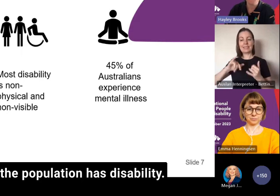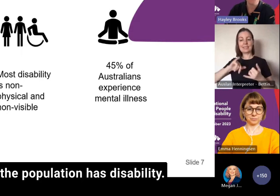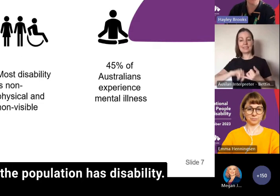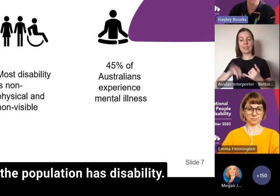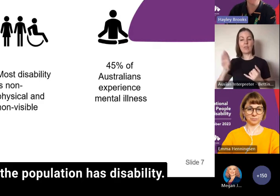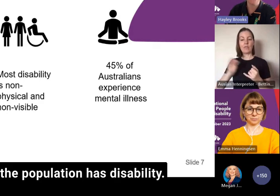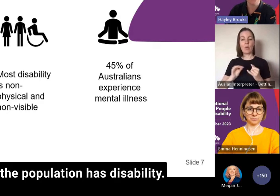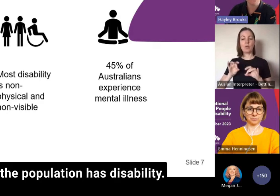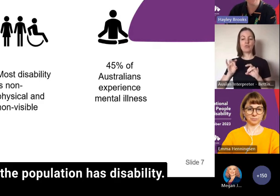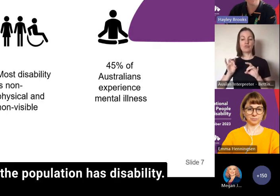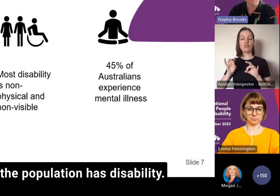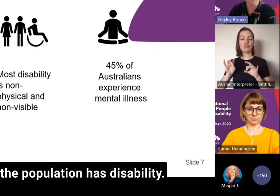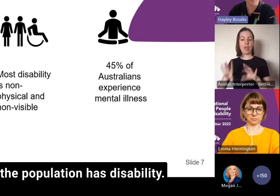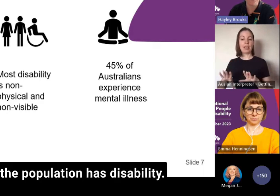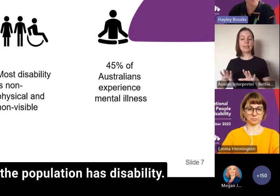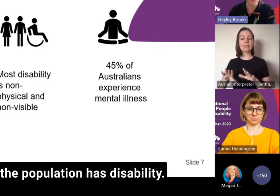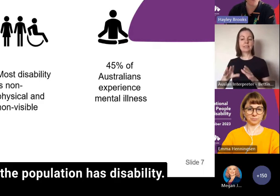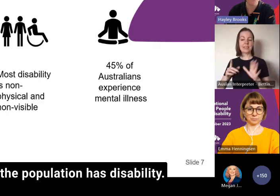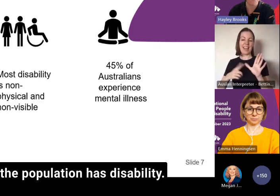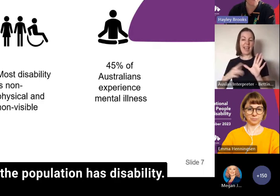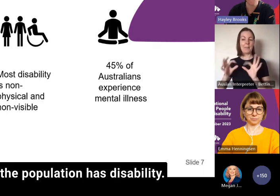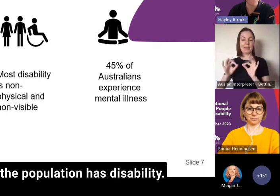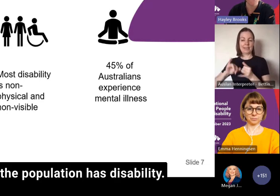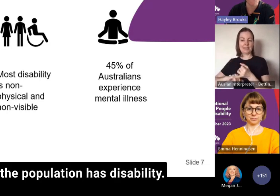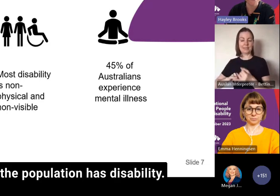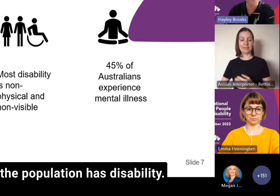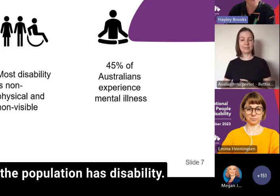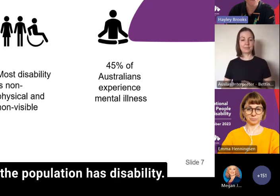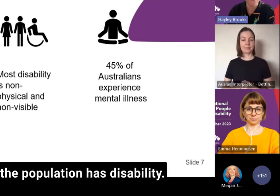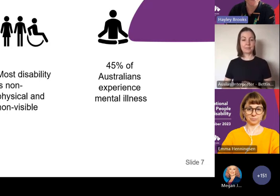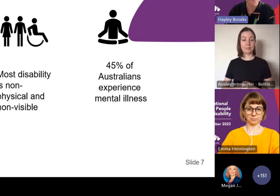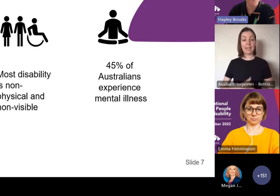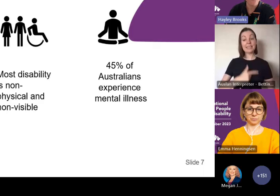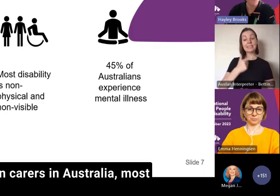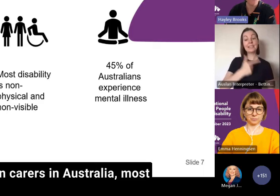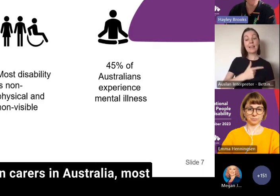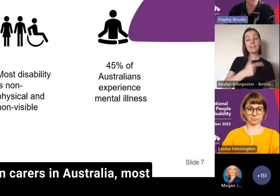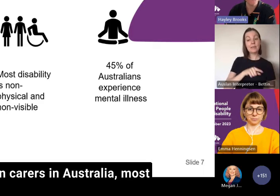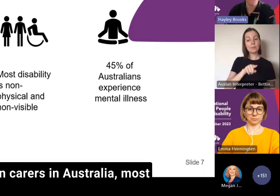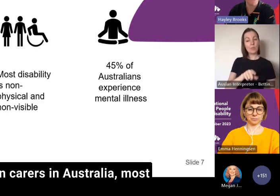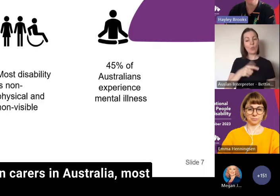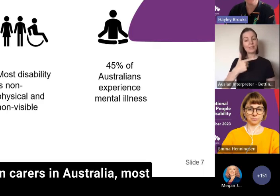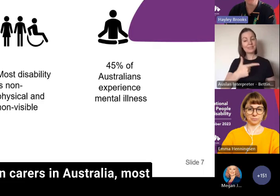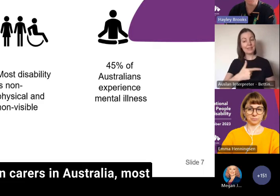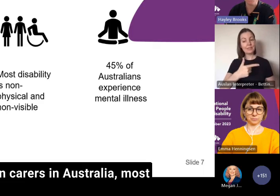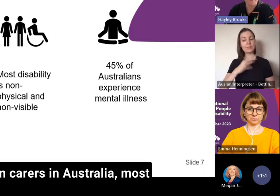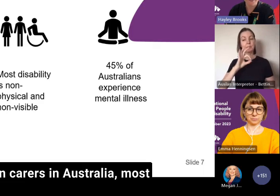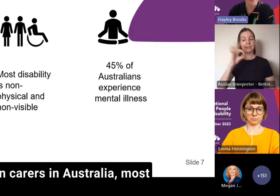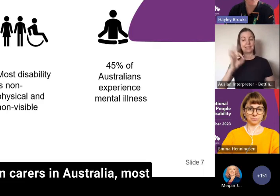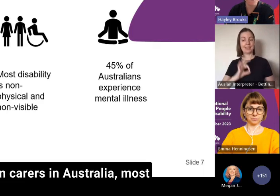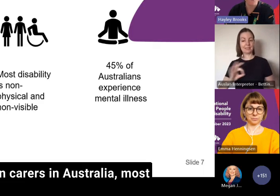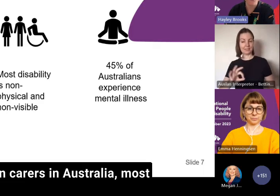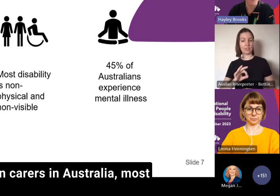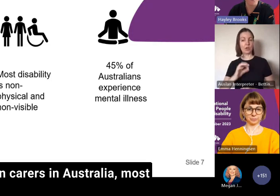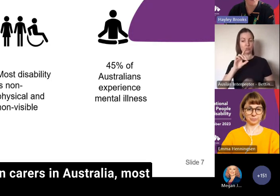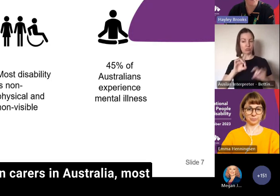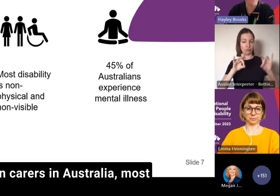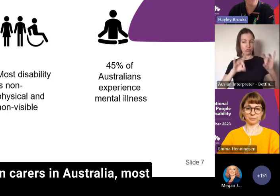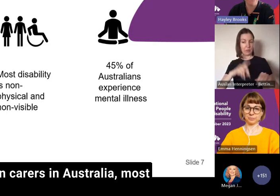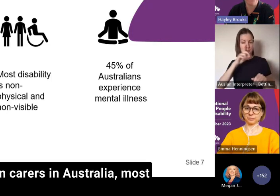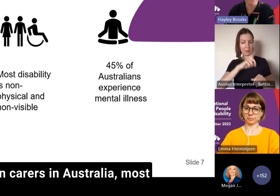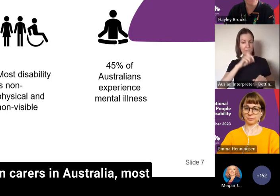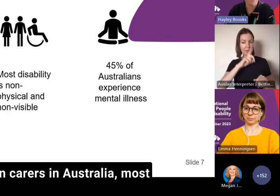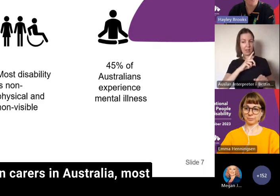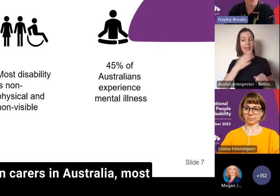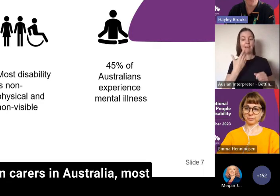around 17.7% of the population has disability. There's 2.3 million carers in